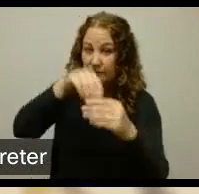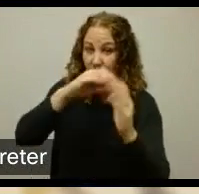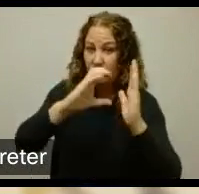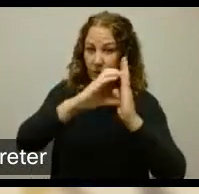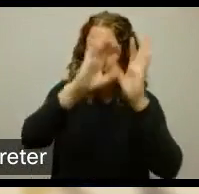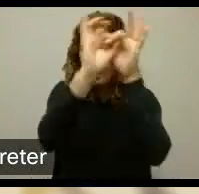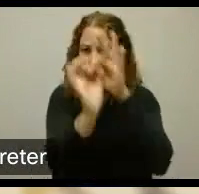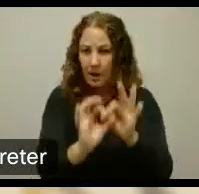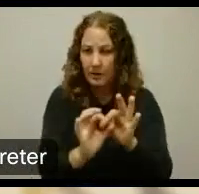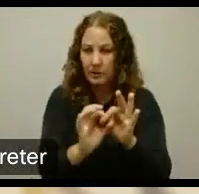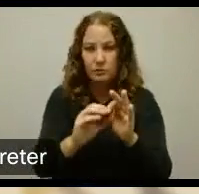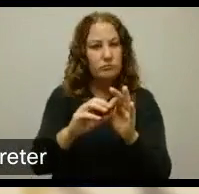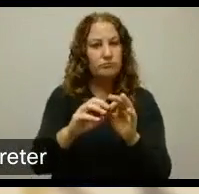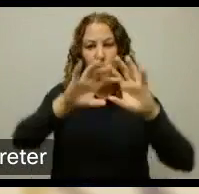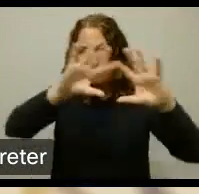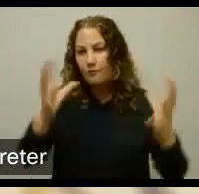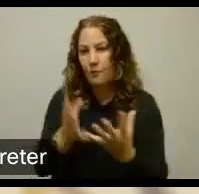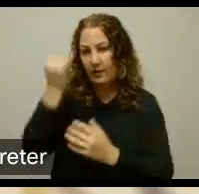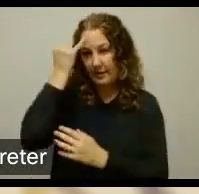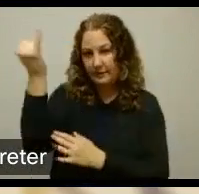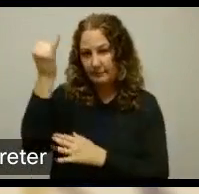connected to the overall idea.